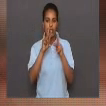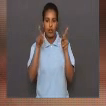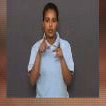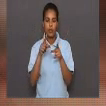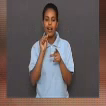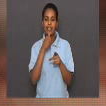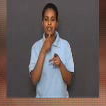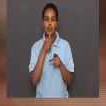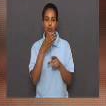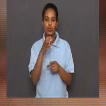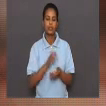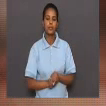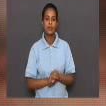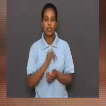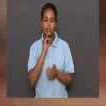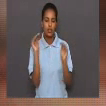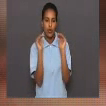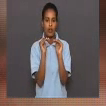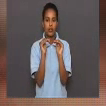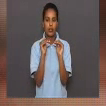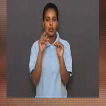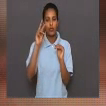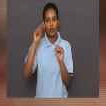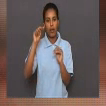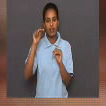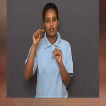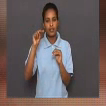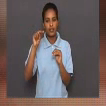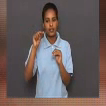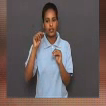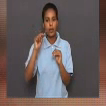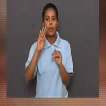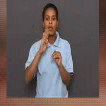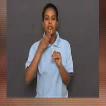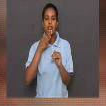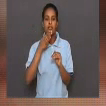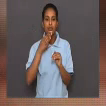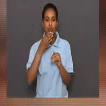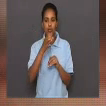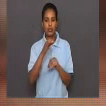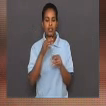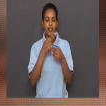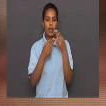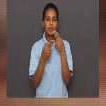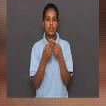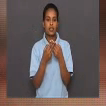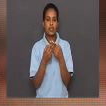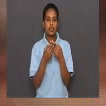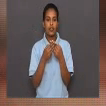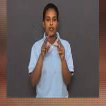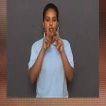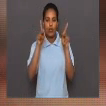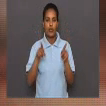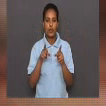volume of the acid solution is equal to the normality of the base solution